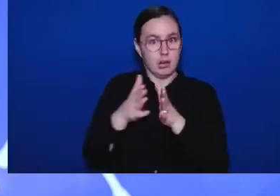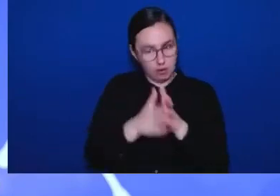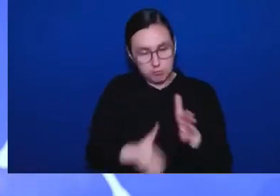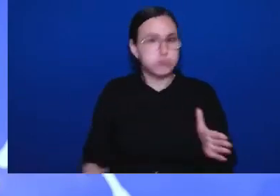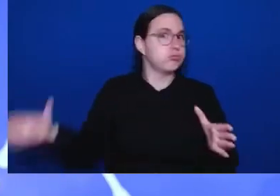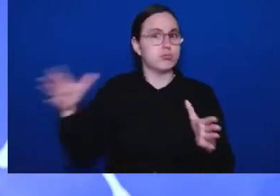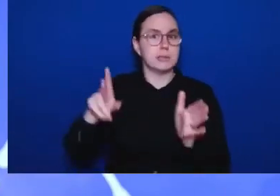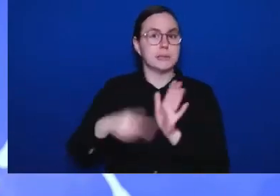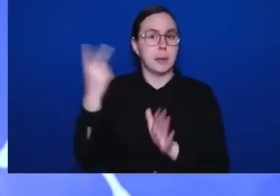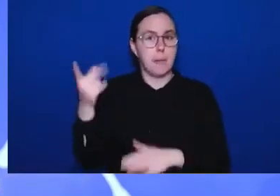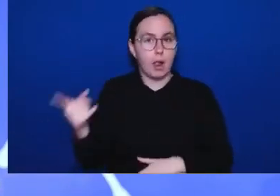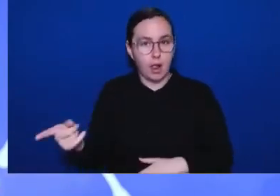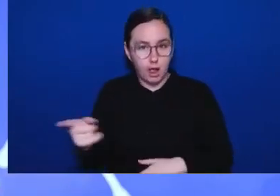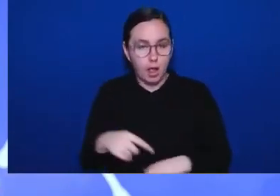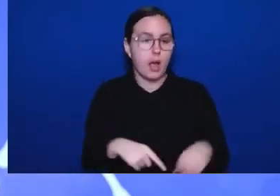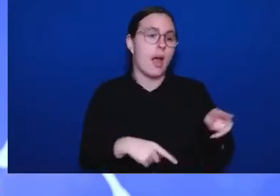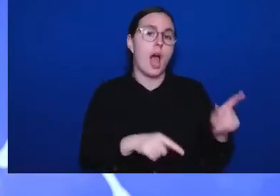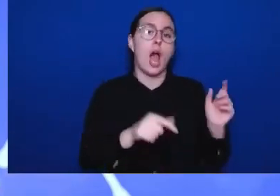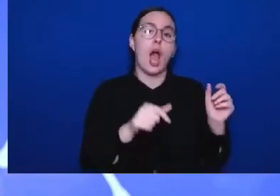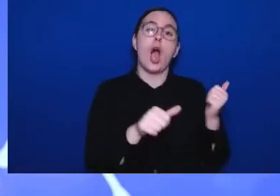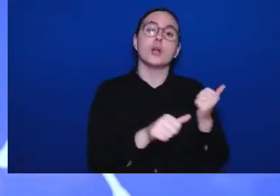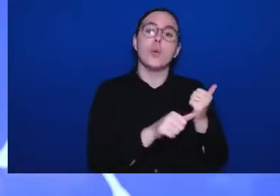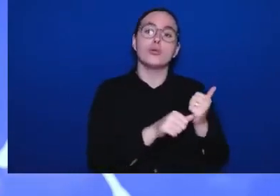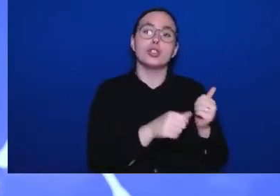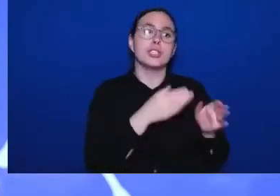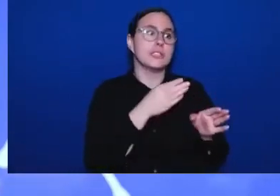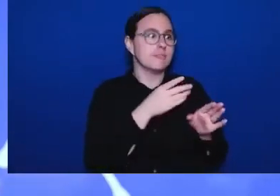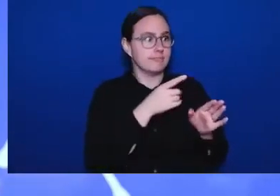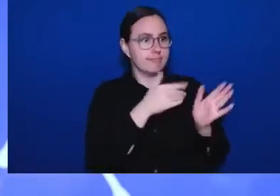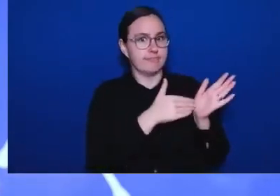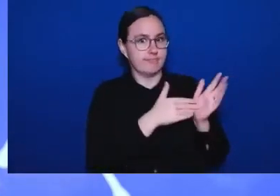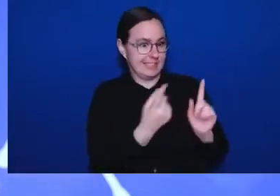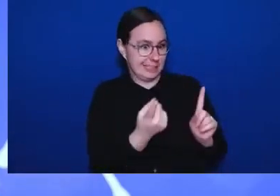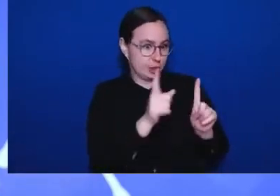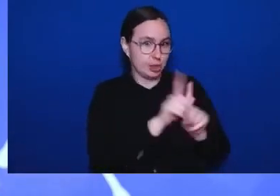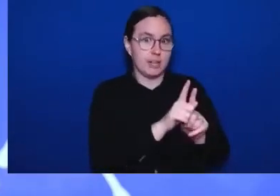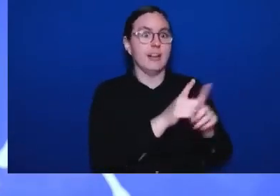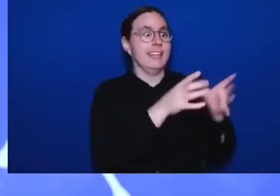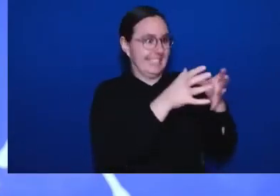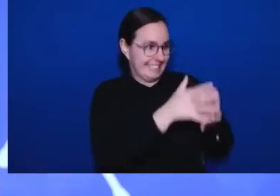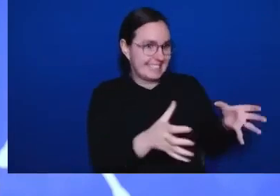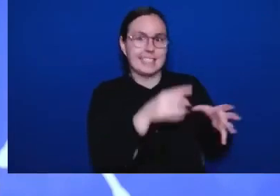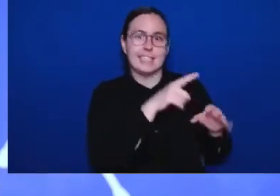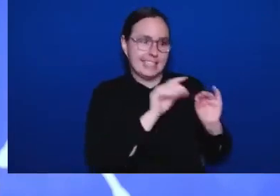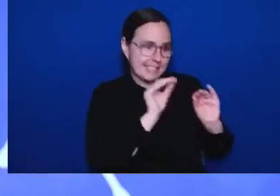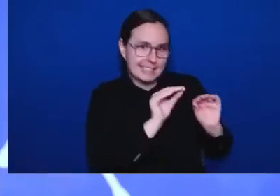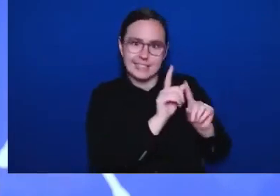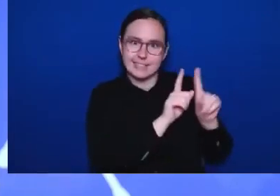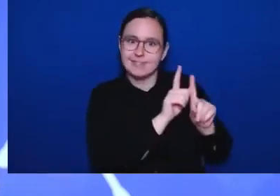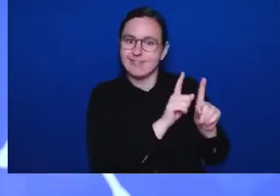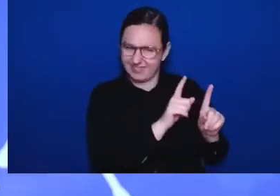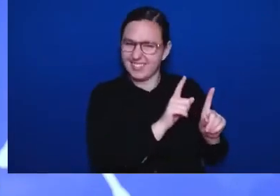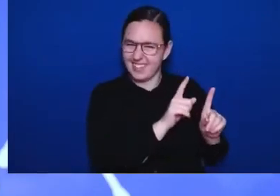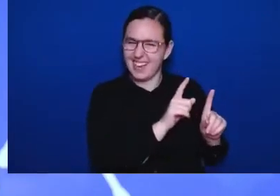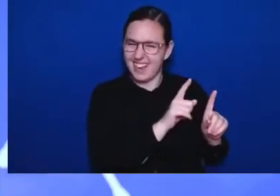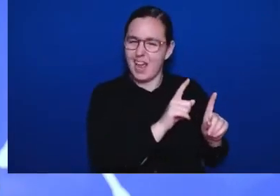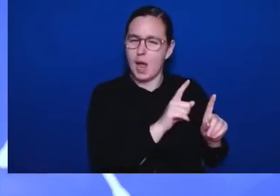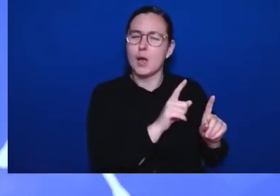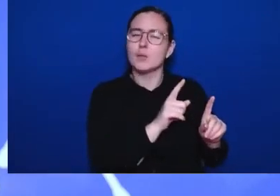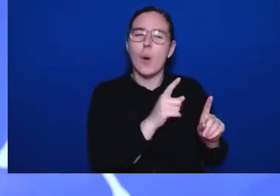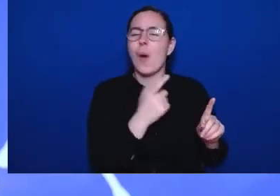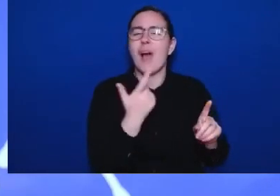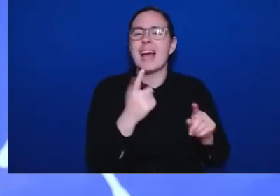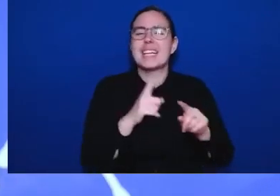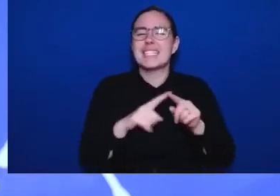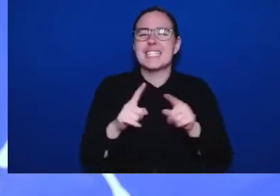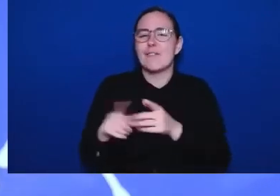out team-based care in communities, which can mean counselors, it can mean allied health workers, it can mean dietitians, it can mean nurses,